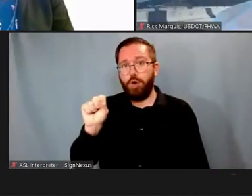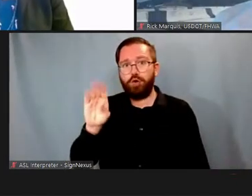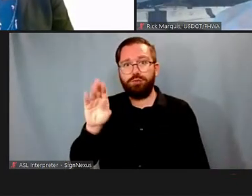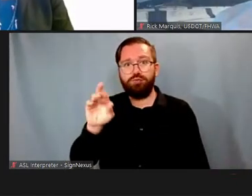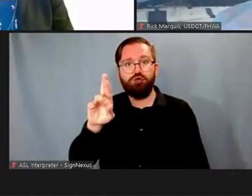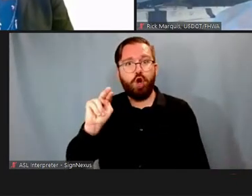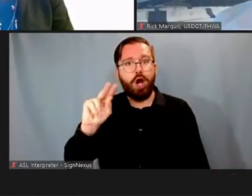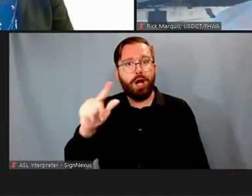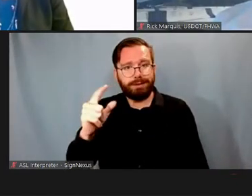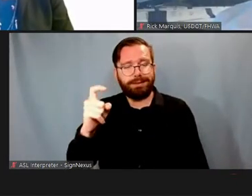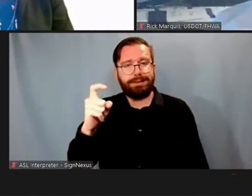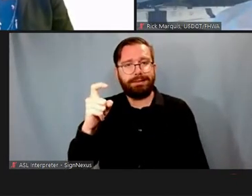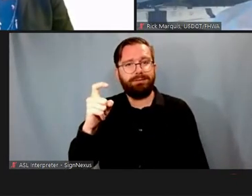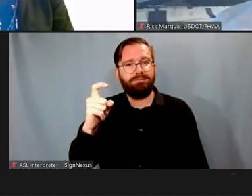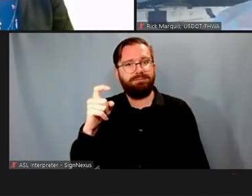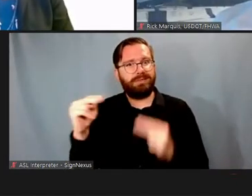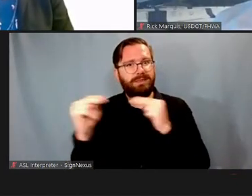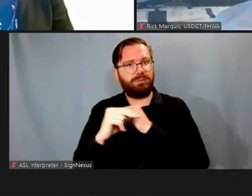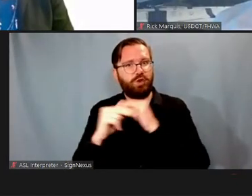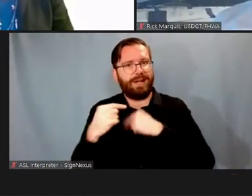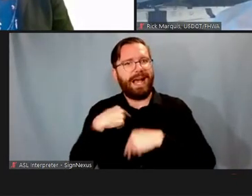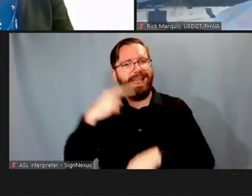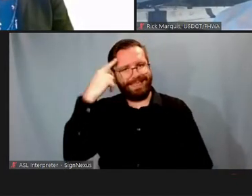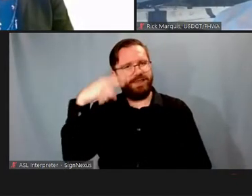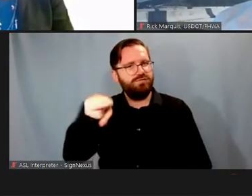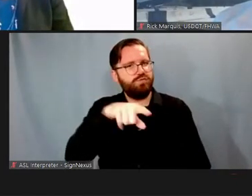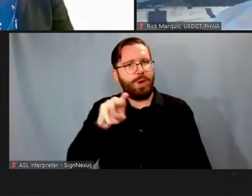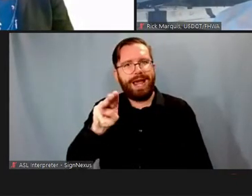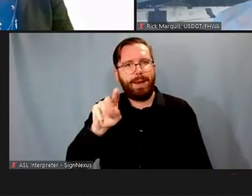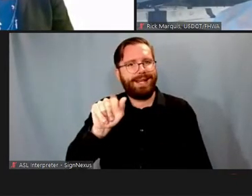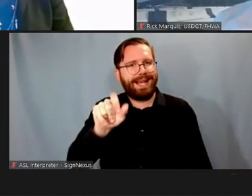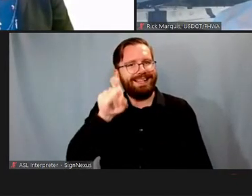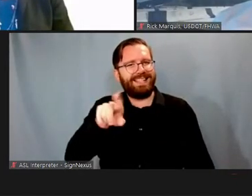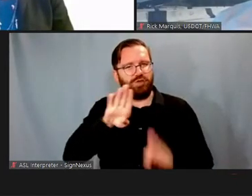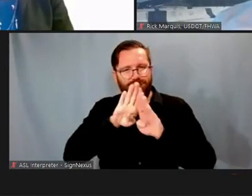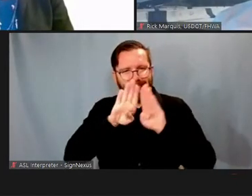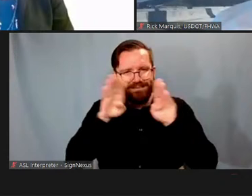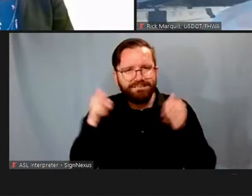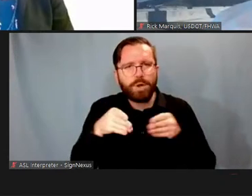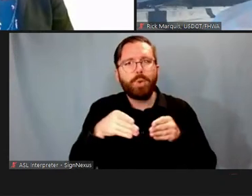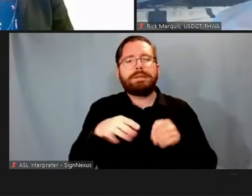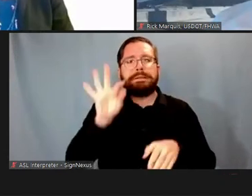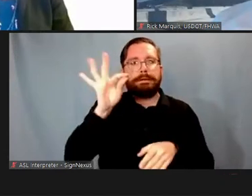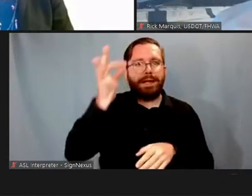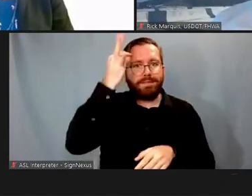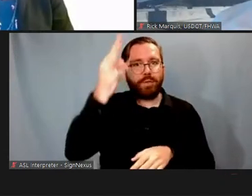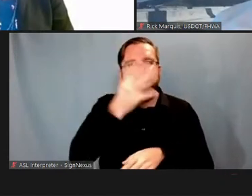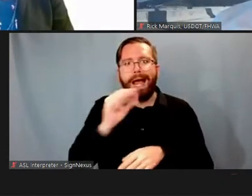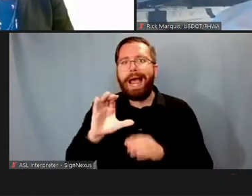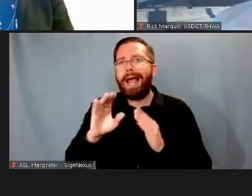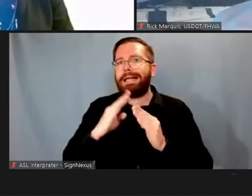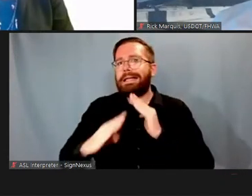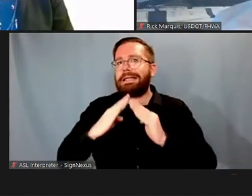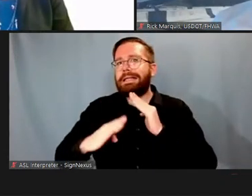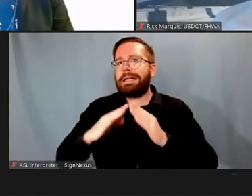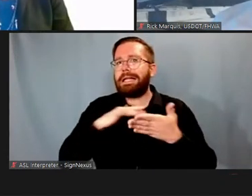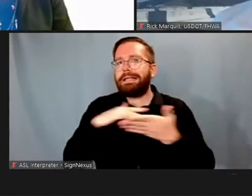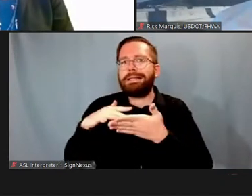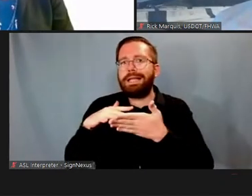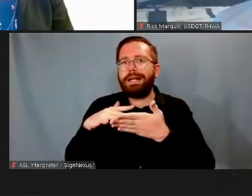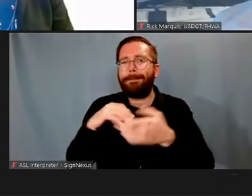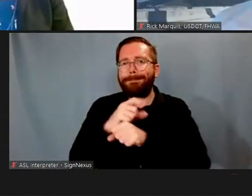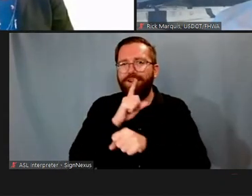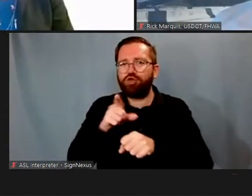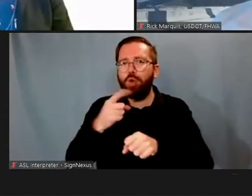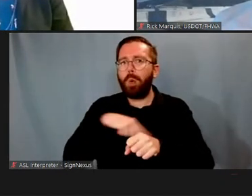to double down on the federal and city study around capping the cross bronx